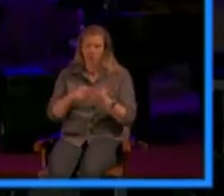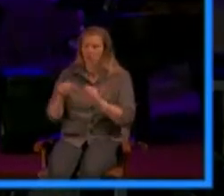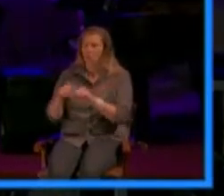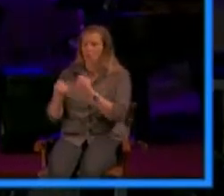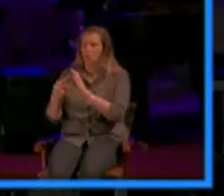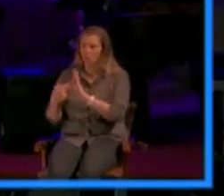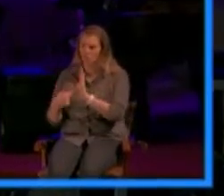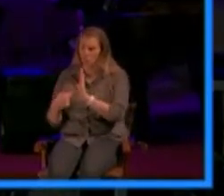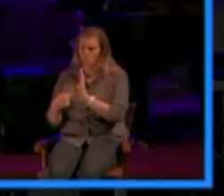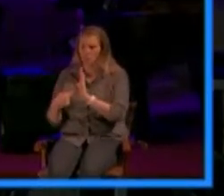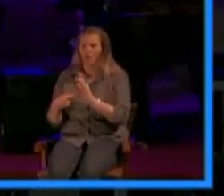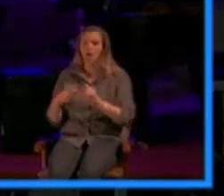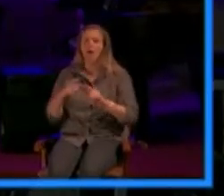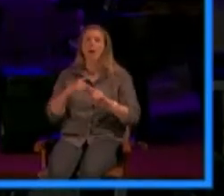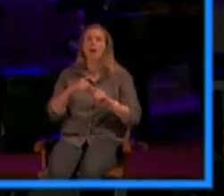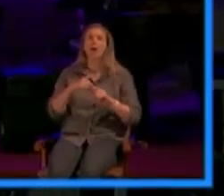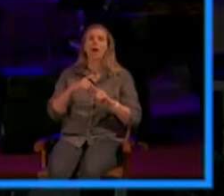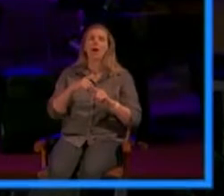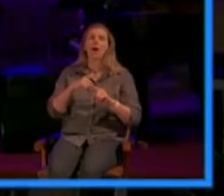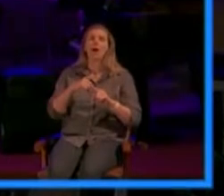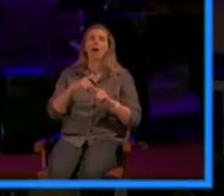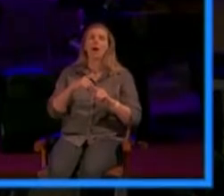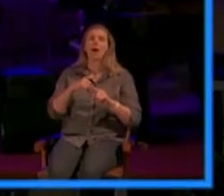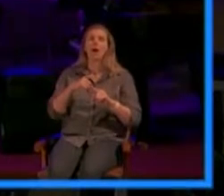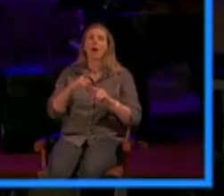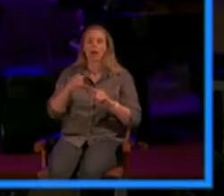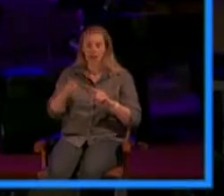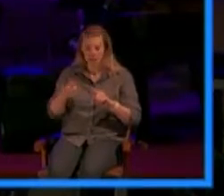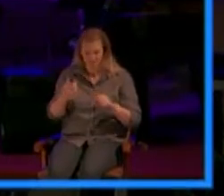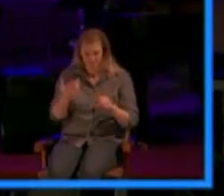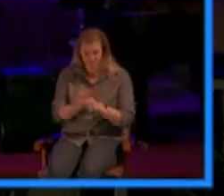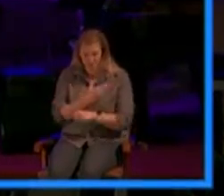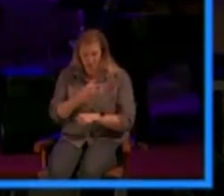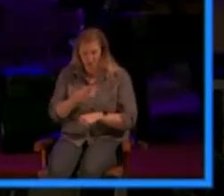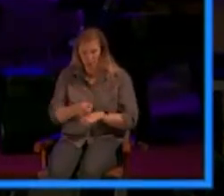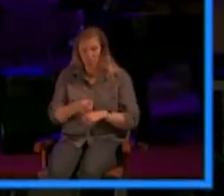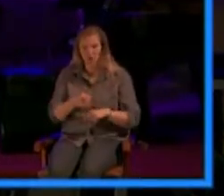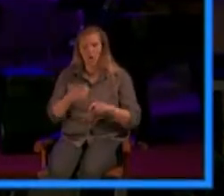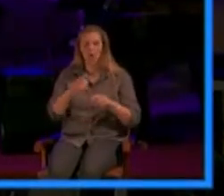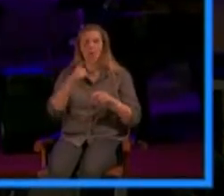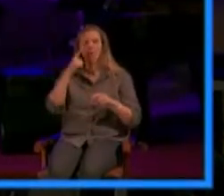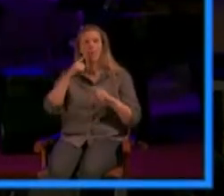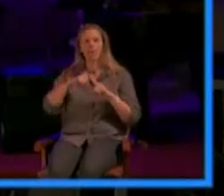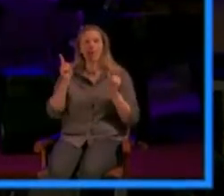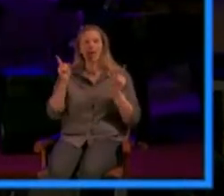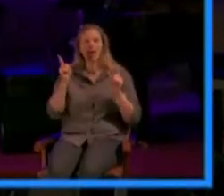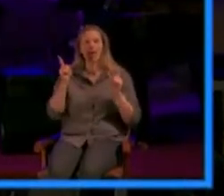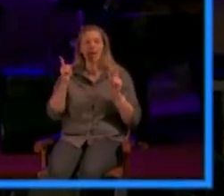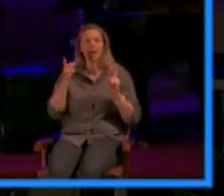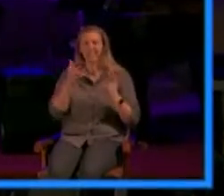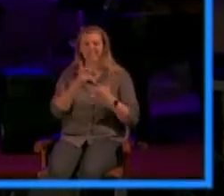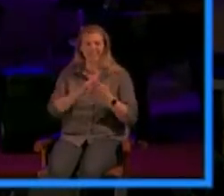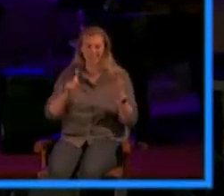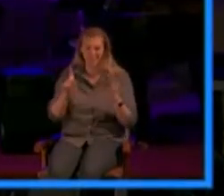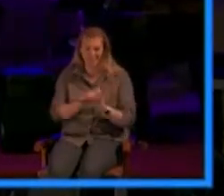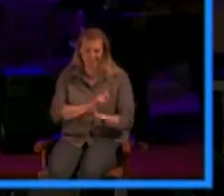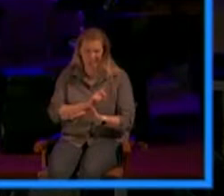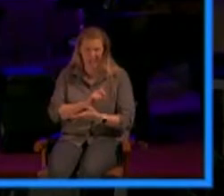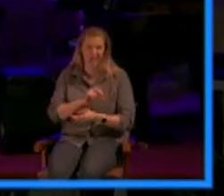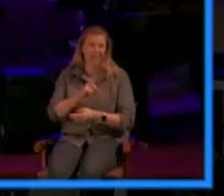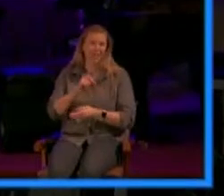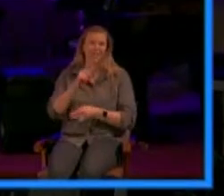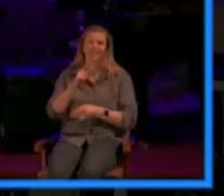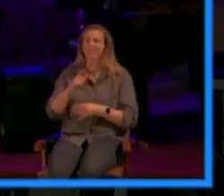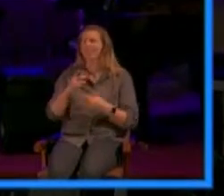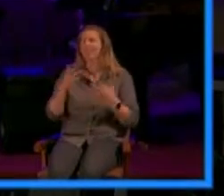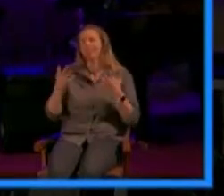under fire, calling it discrimination. On and on and on we could go. It is very real, and it is very close. As a matter of fact, one